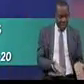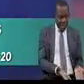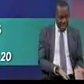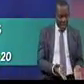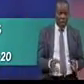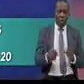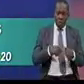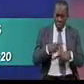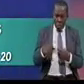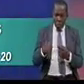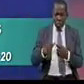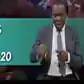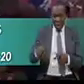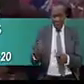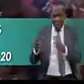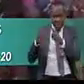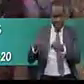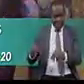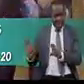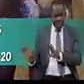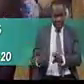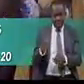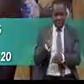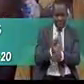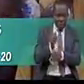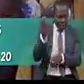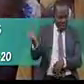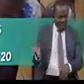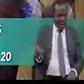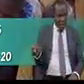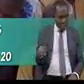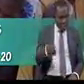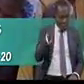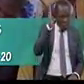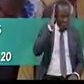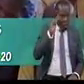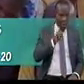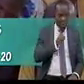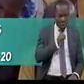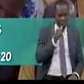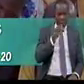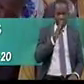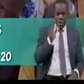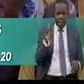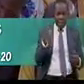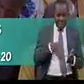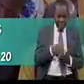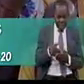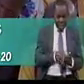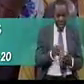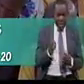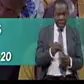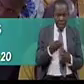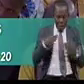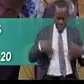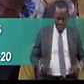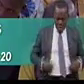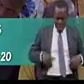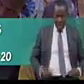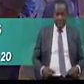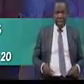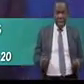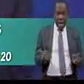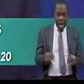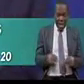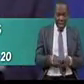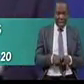city. You will not be tired. Yeah. You will not be weary. Like the Lord Jesus Christ, you'll follow him